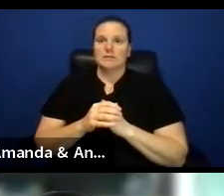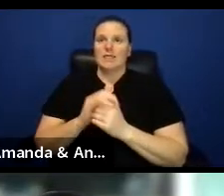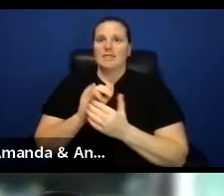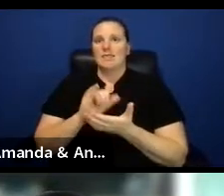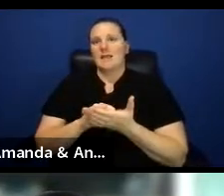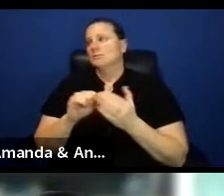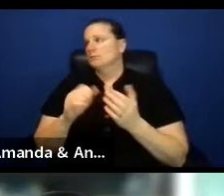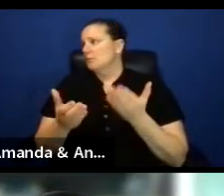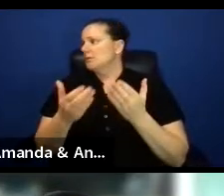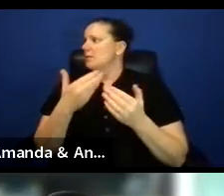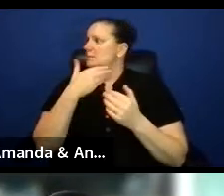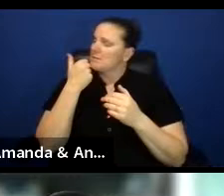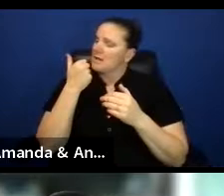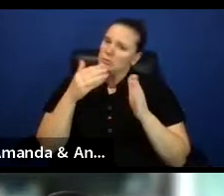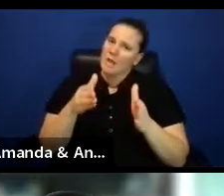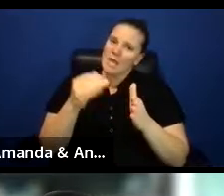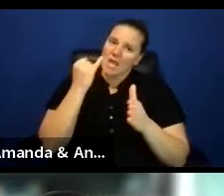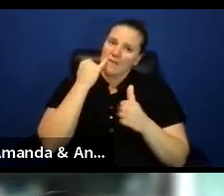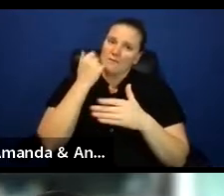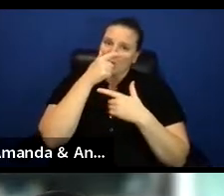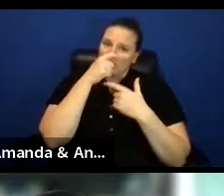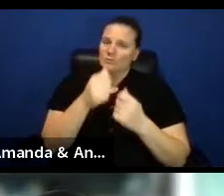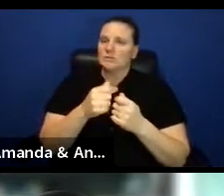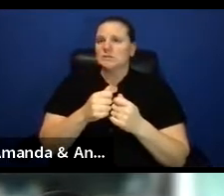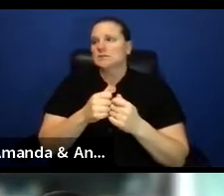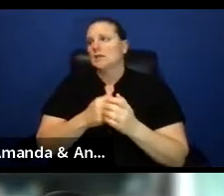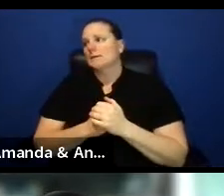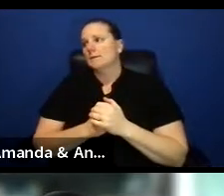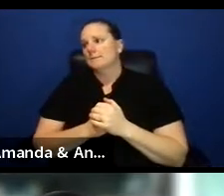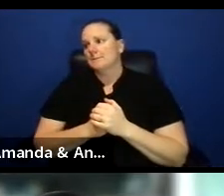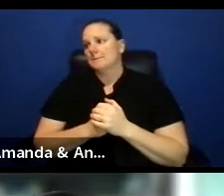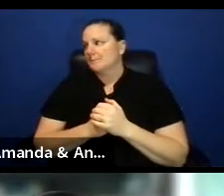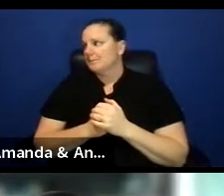way. So if you're interested in